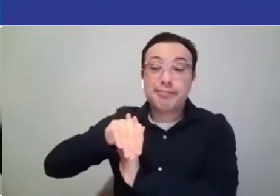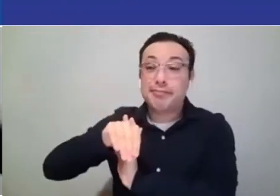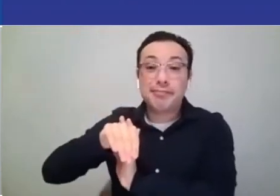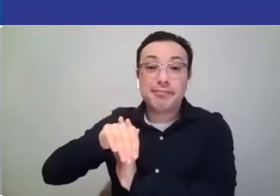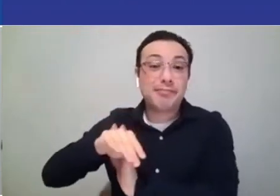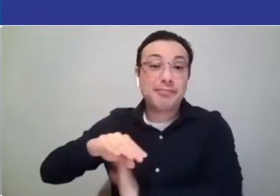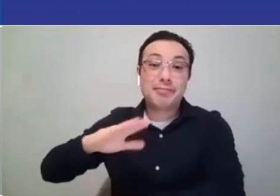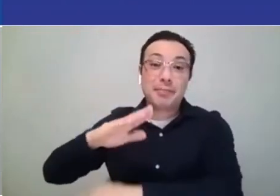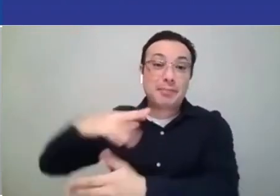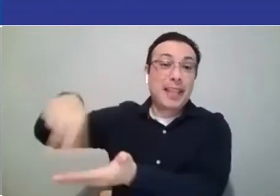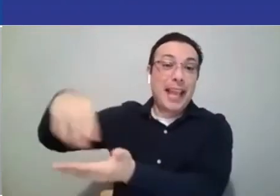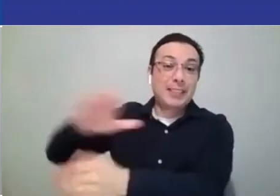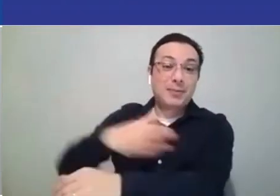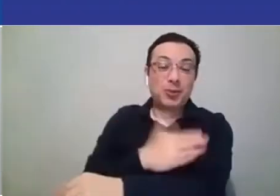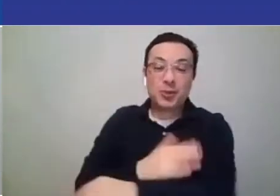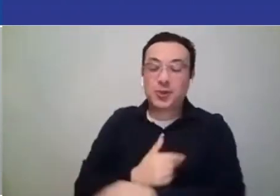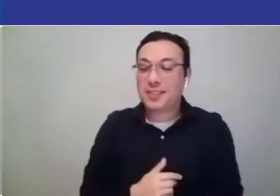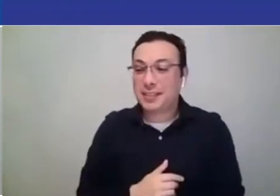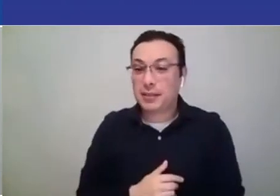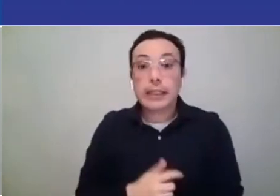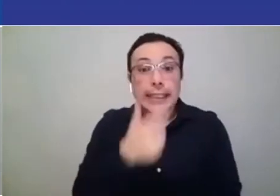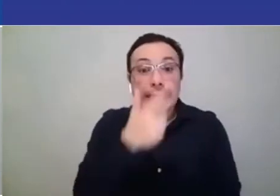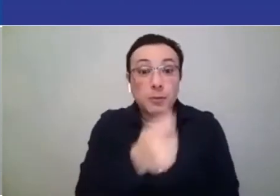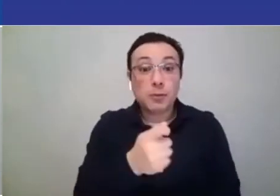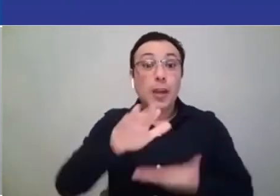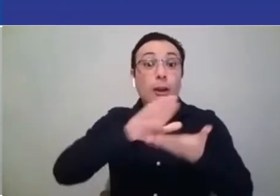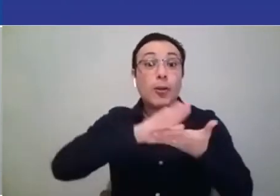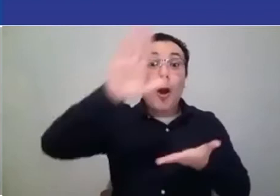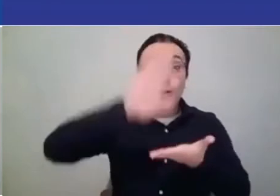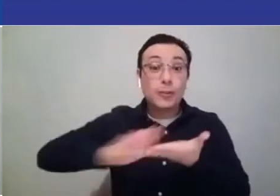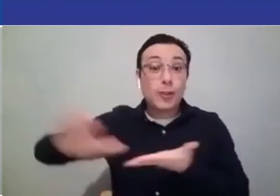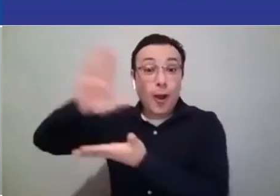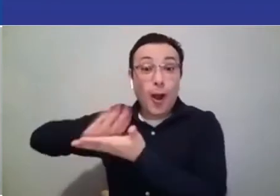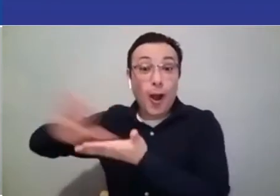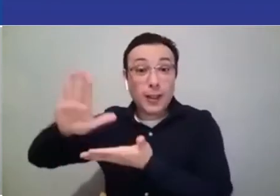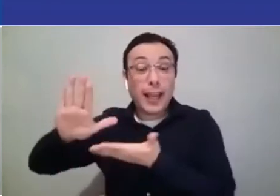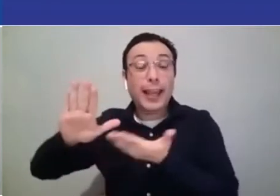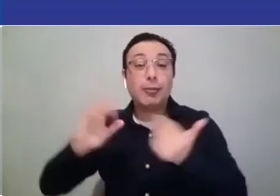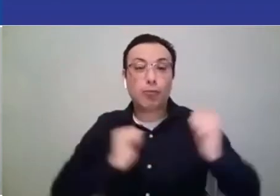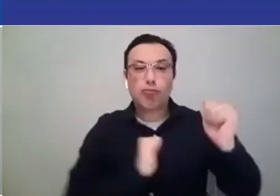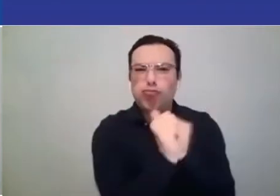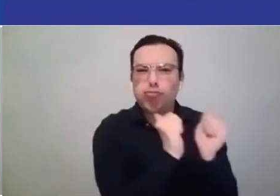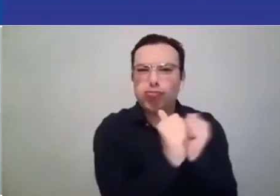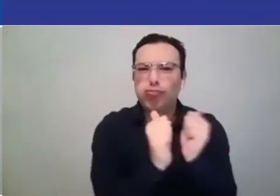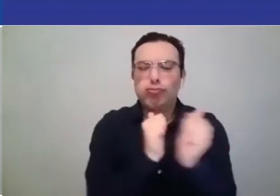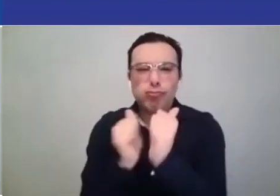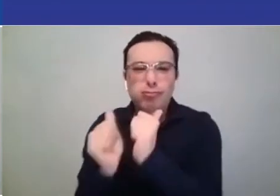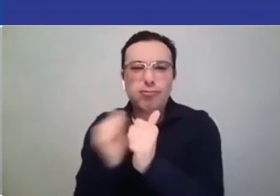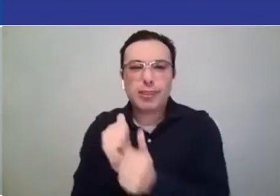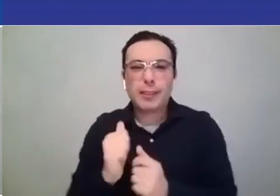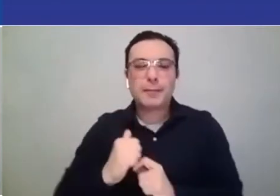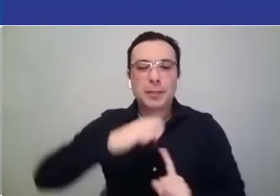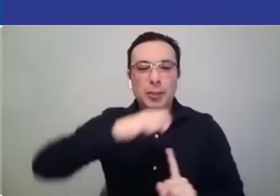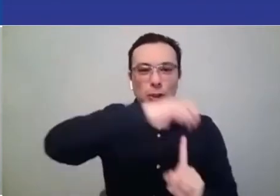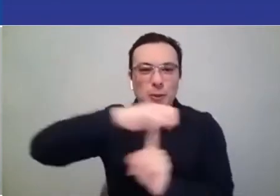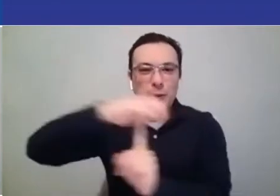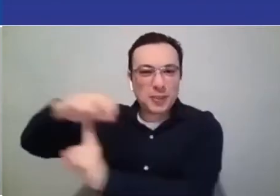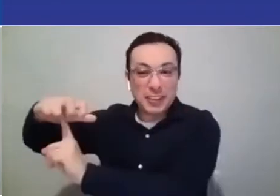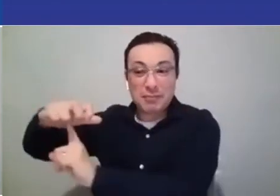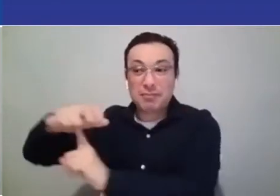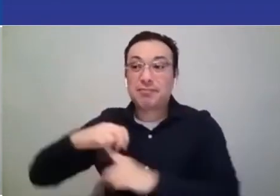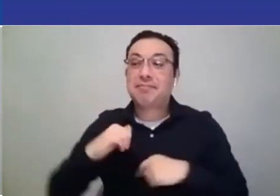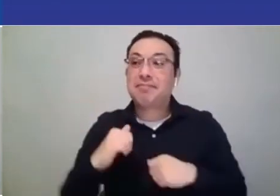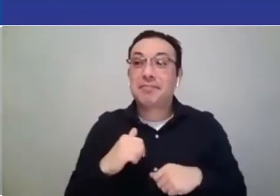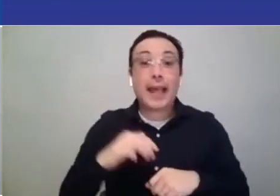It's also in college competitions in the United States. You see it a lot, it's a huge thing. And in Canada,